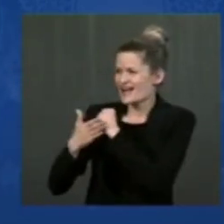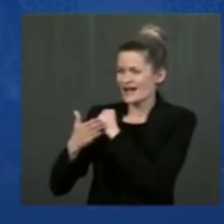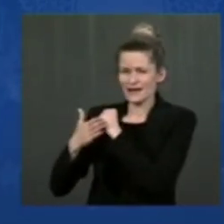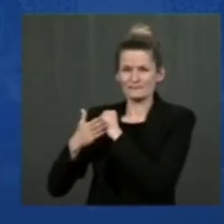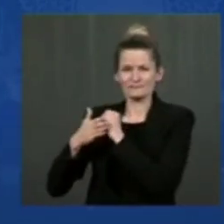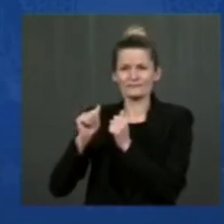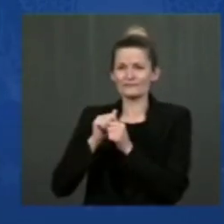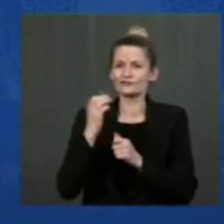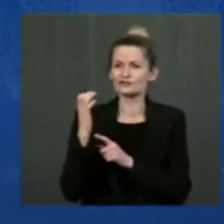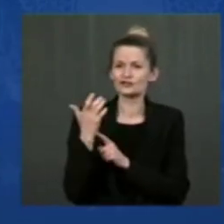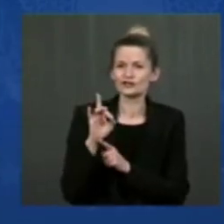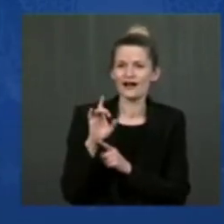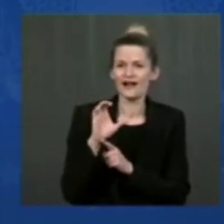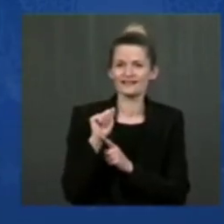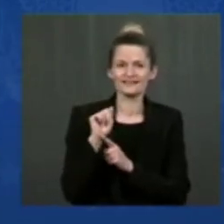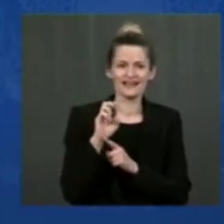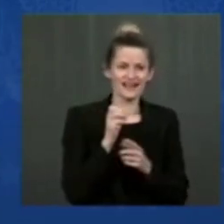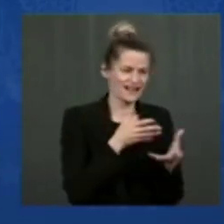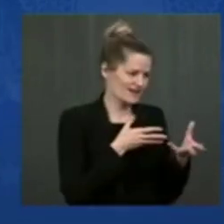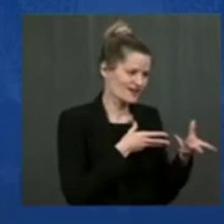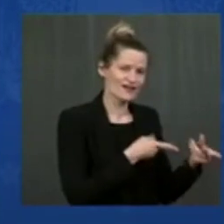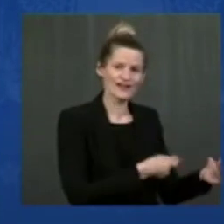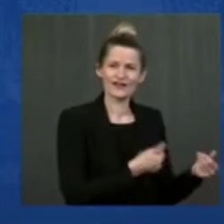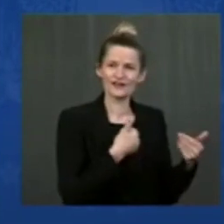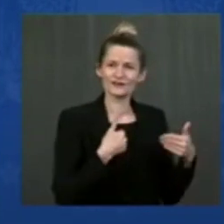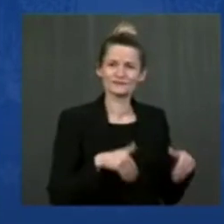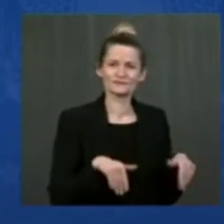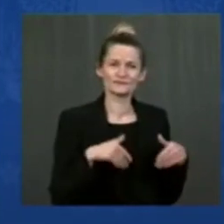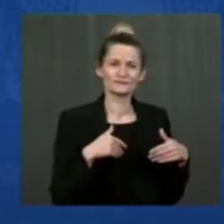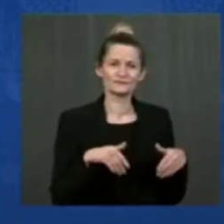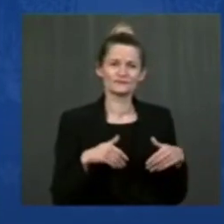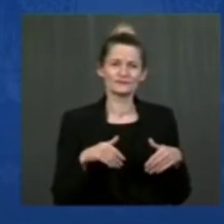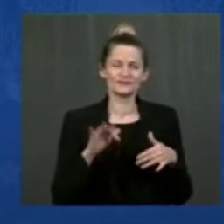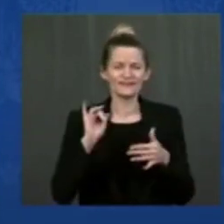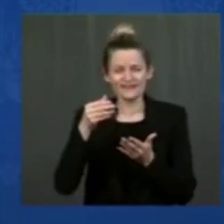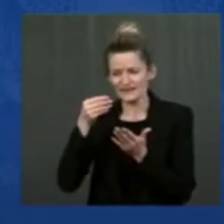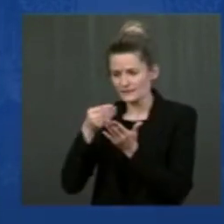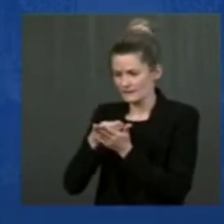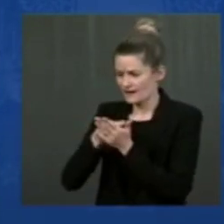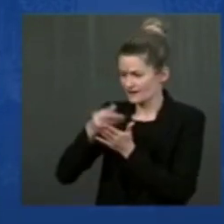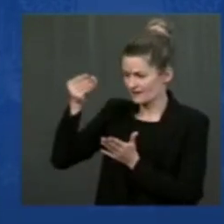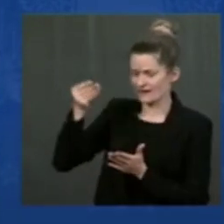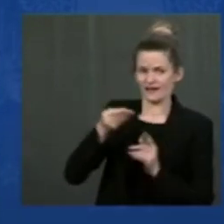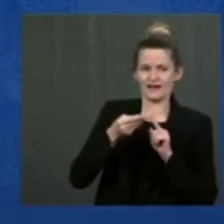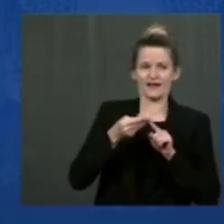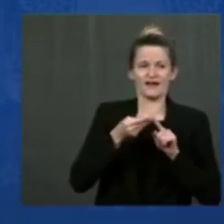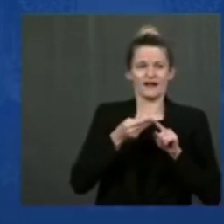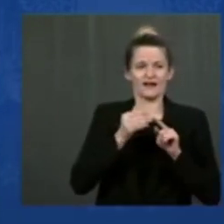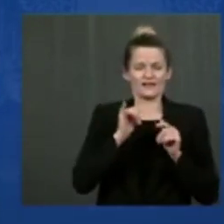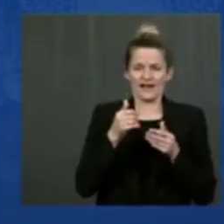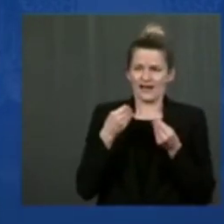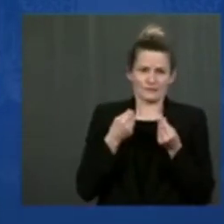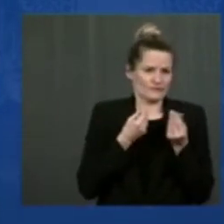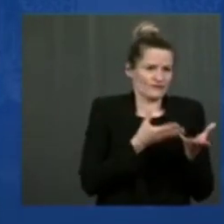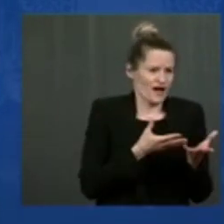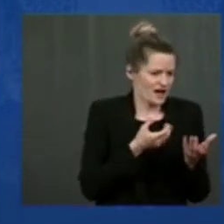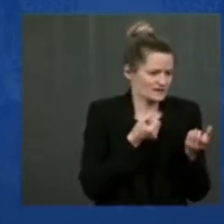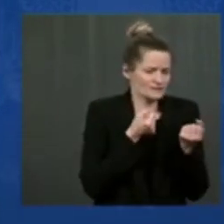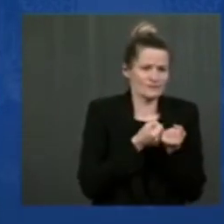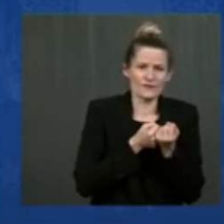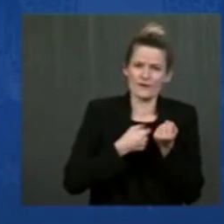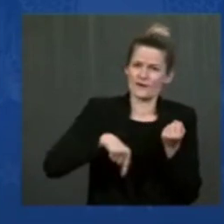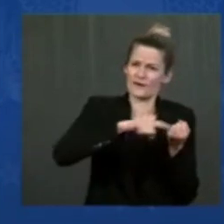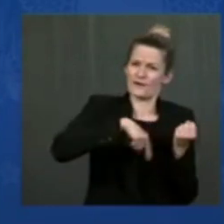much support and financial assistance that helps so many of us provide for our families. As COVID